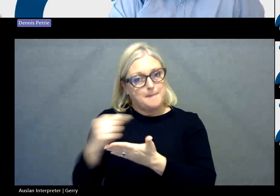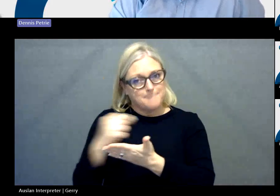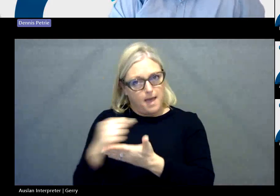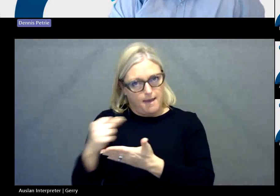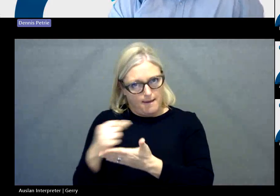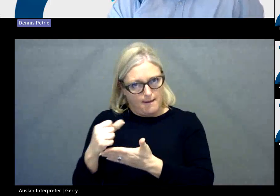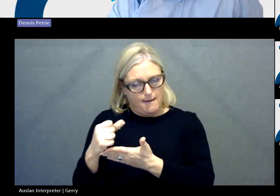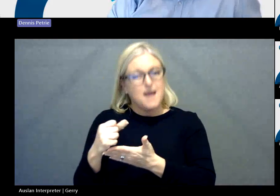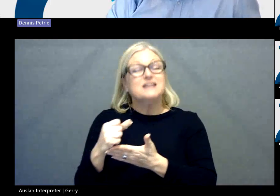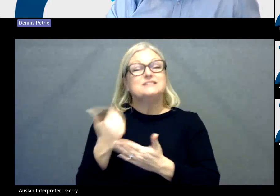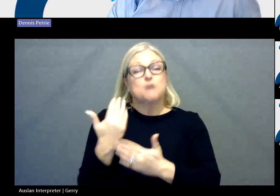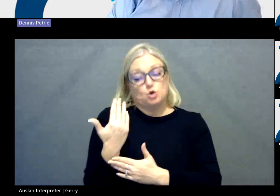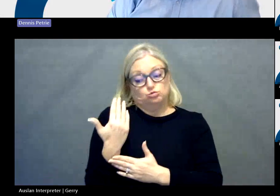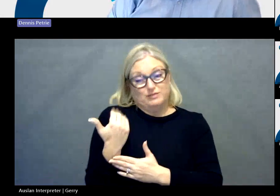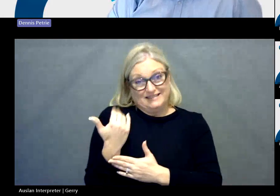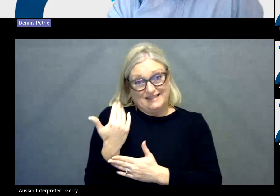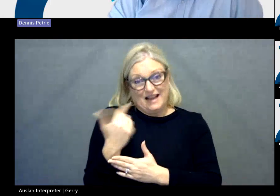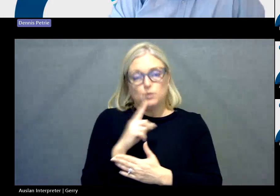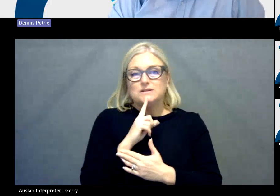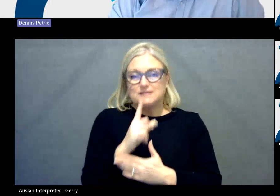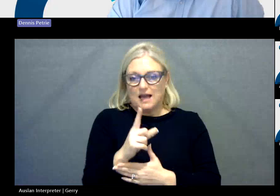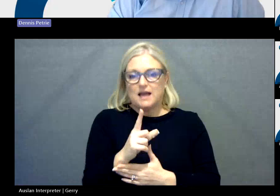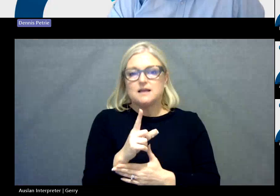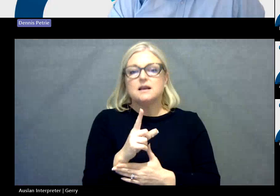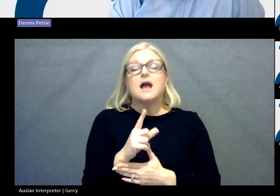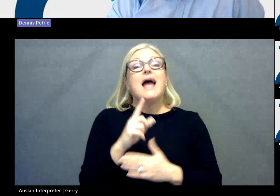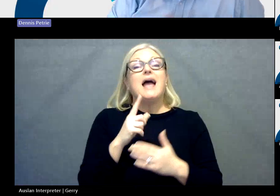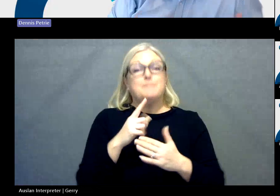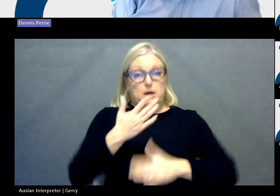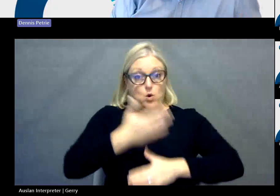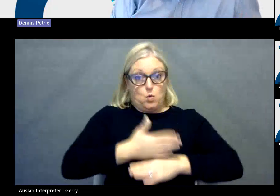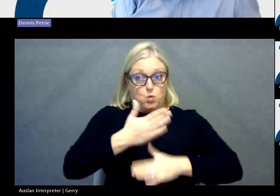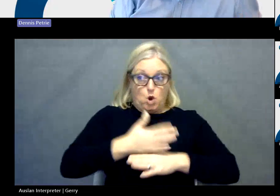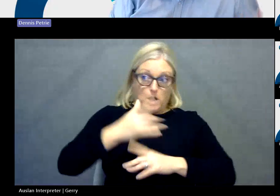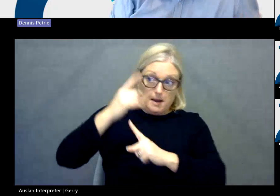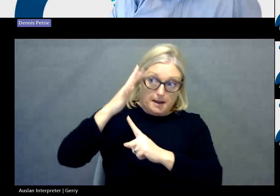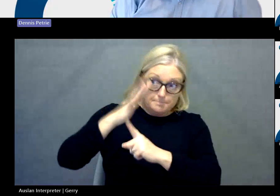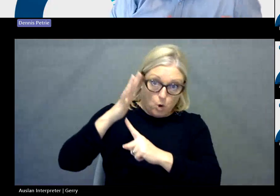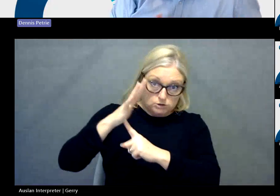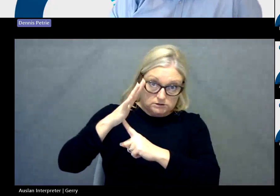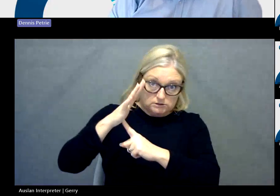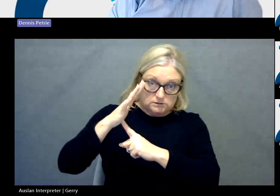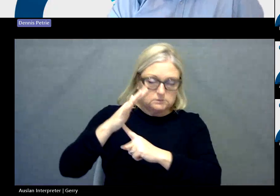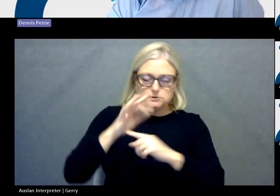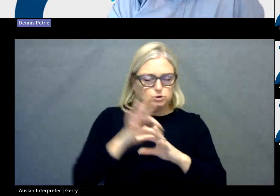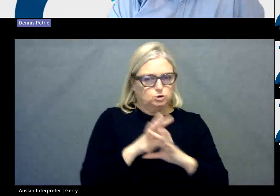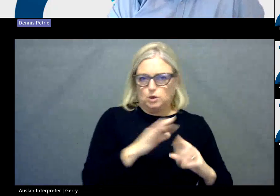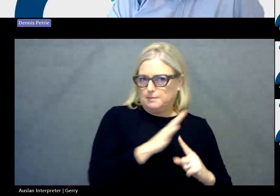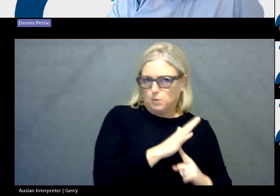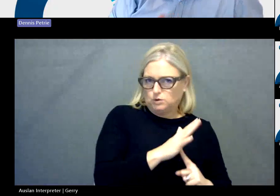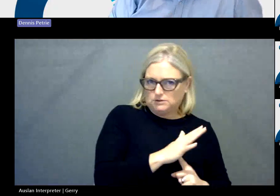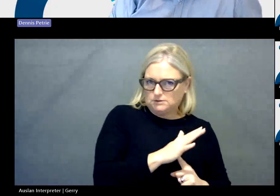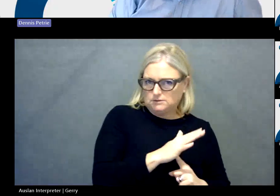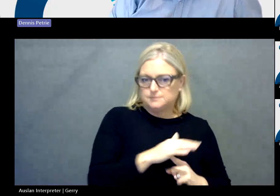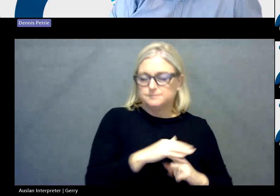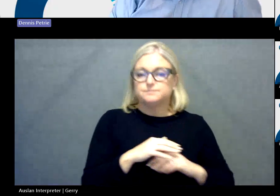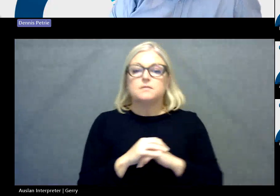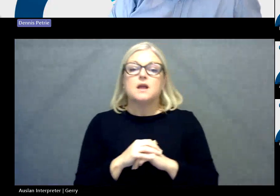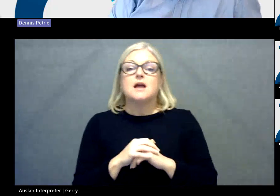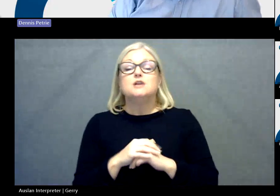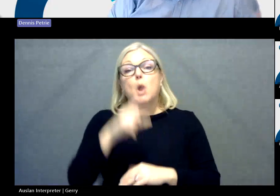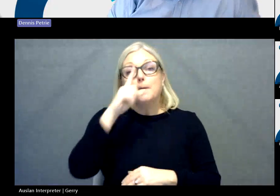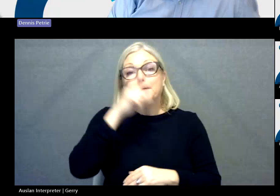number of people who said that question was not applicable to them. And so this is kind of how we tried to also include those people who are not